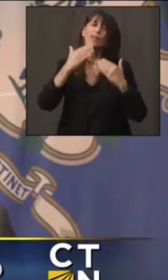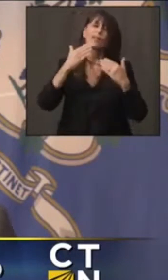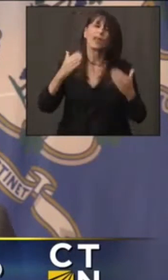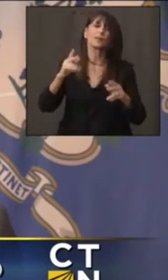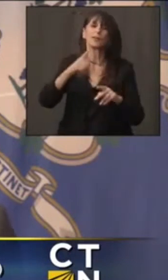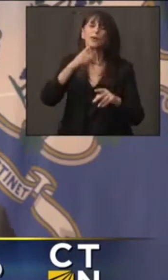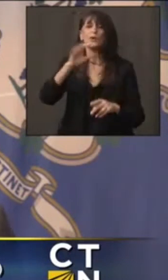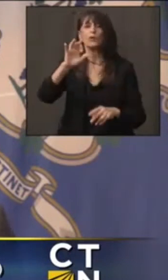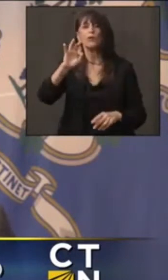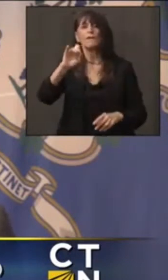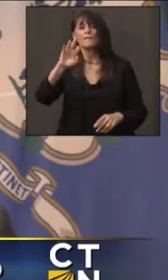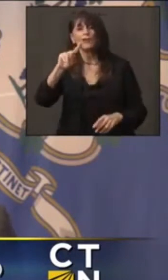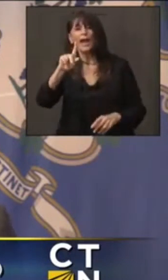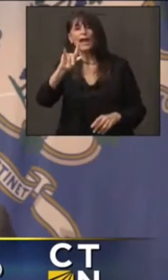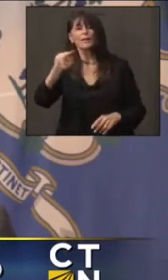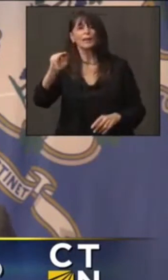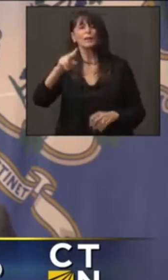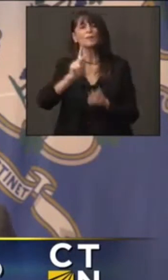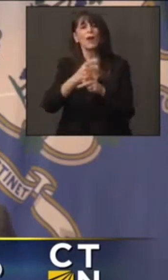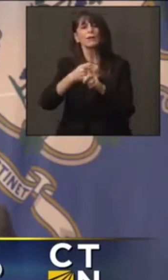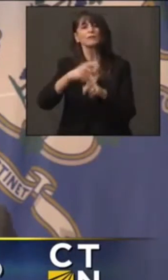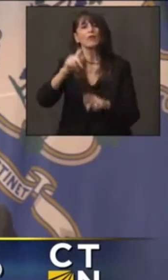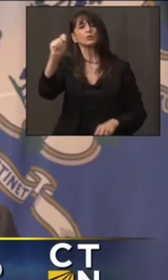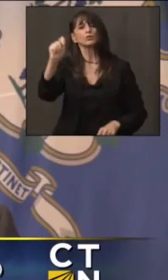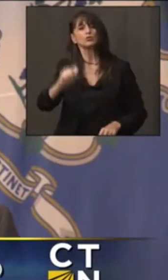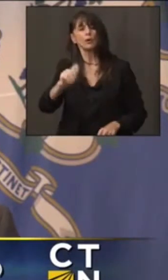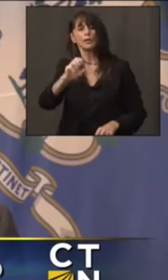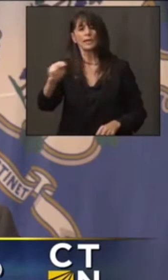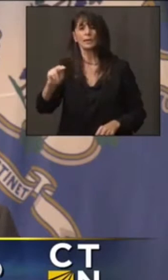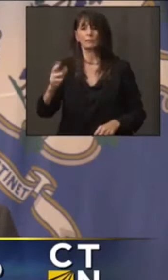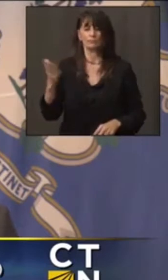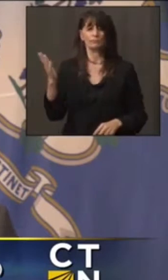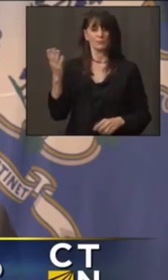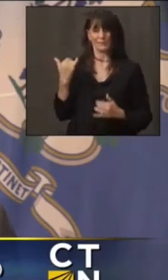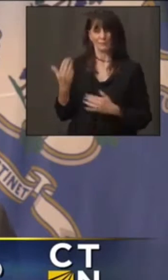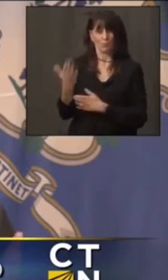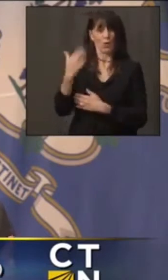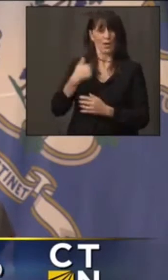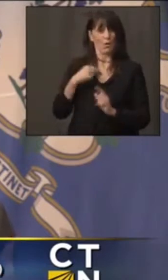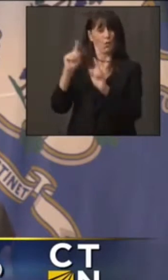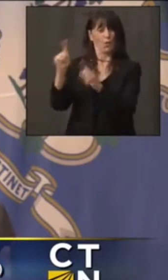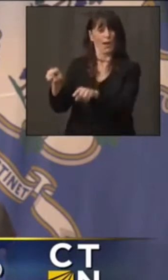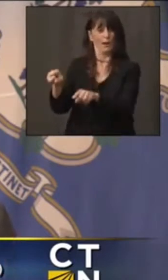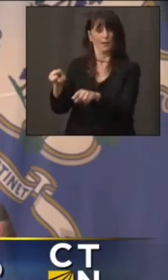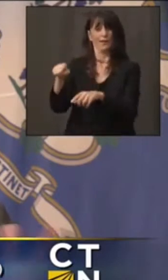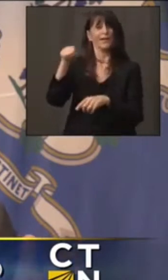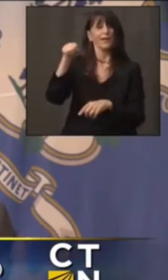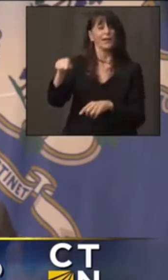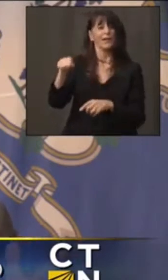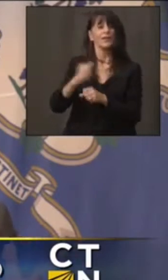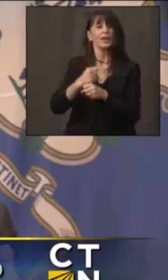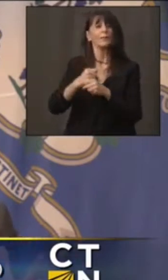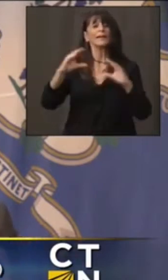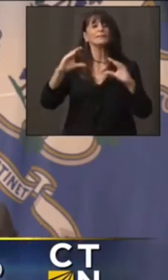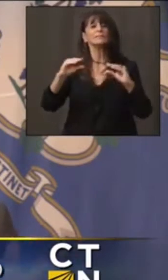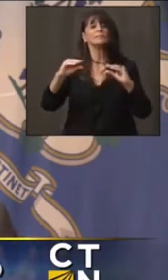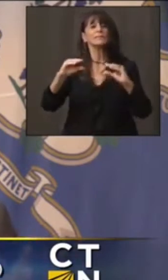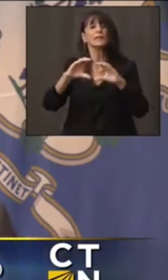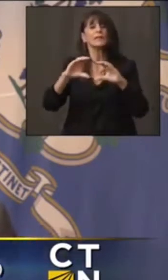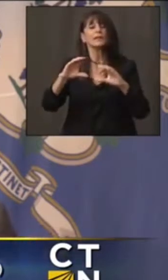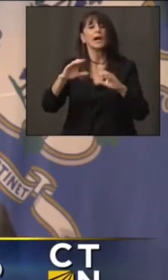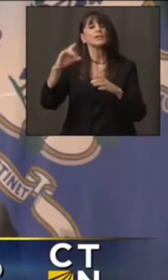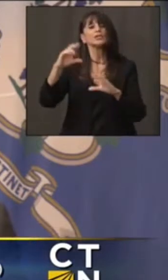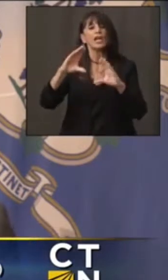Franklin Products and Torrington. David and I were there today. They made seat cushions for airlines. And let's